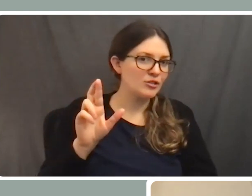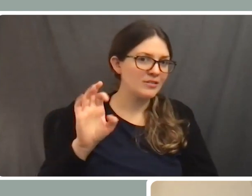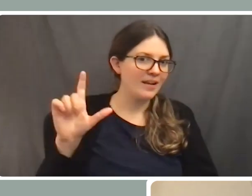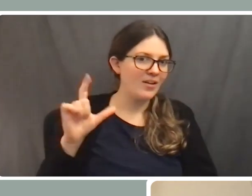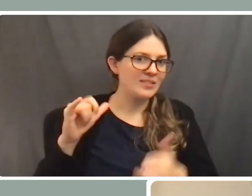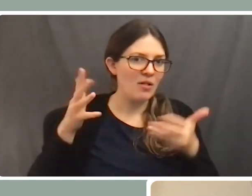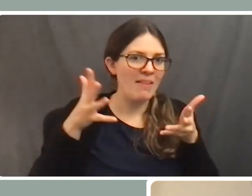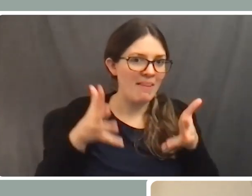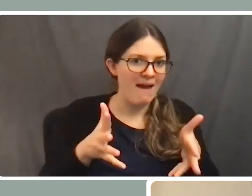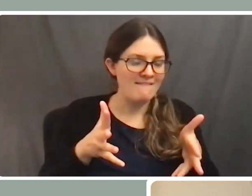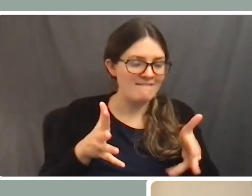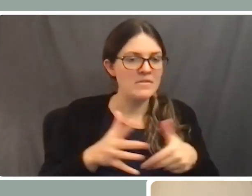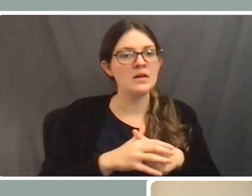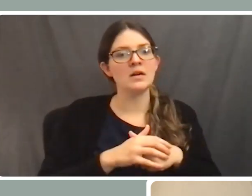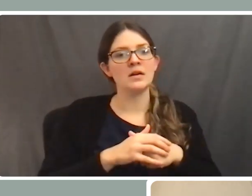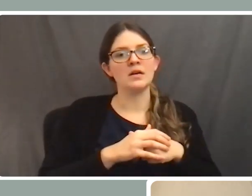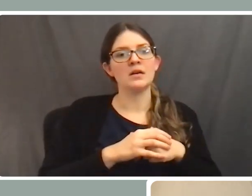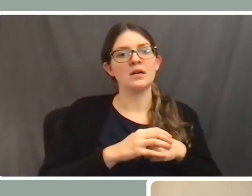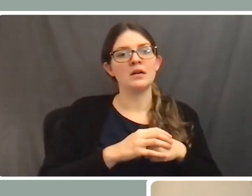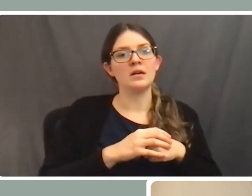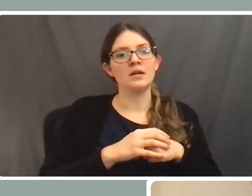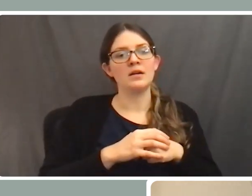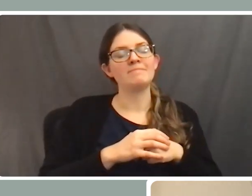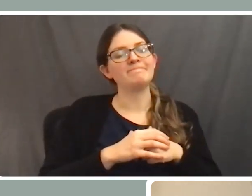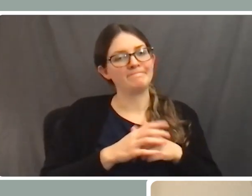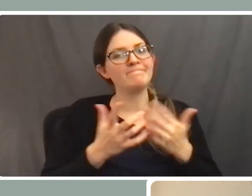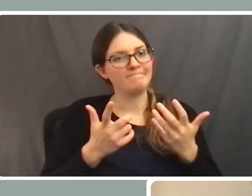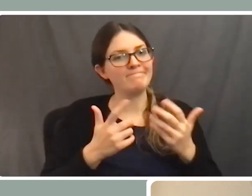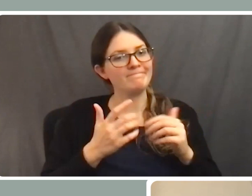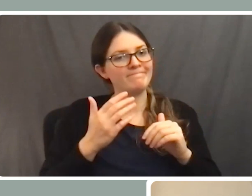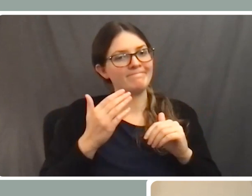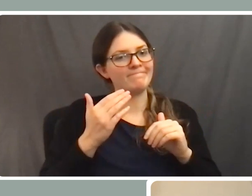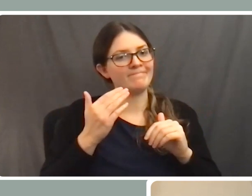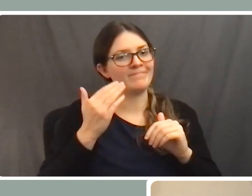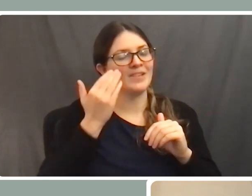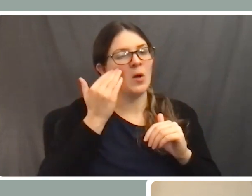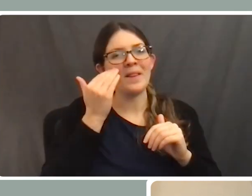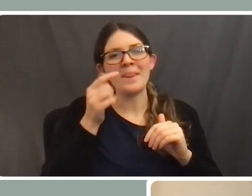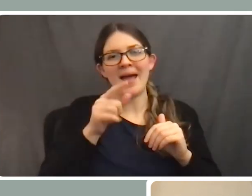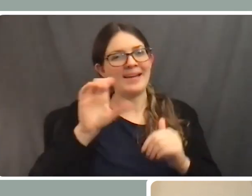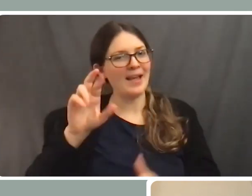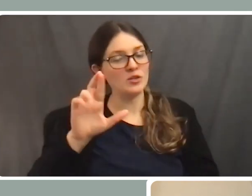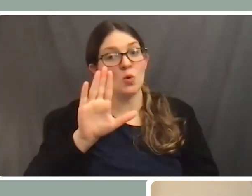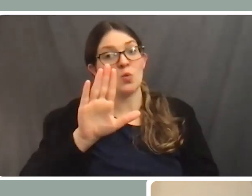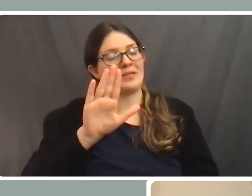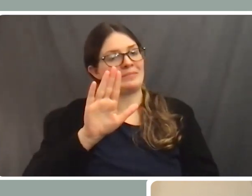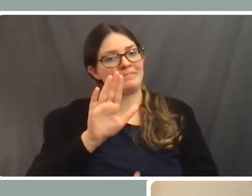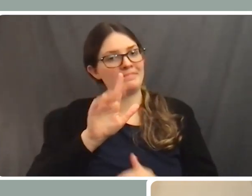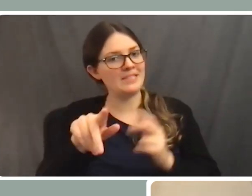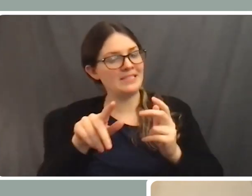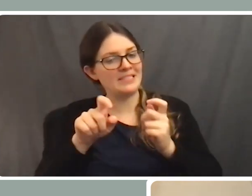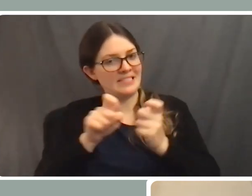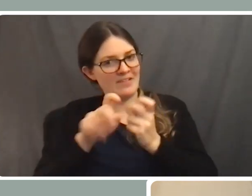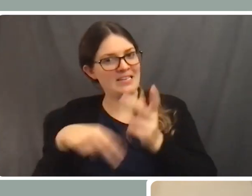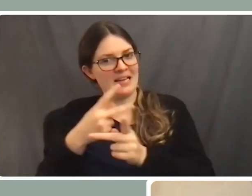a way of your cancer sort of showing us that it wasn't optimally sensitive to the treatments that you got in that